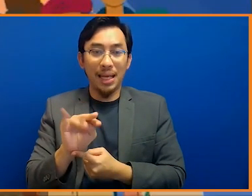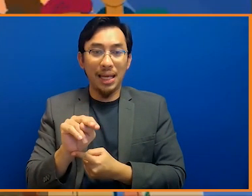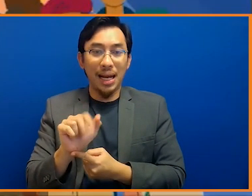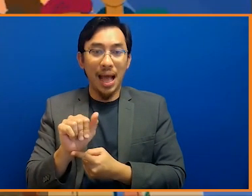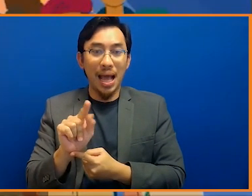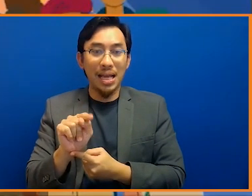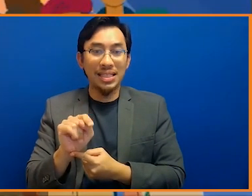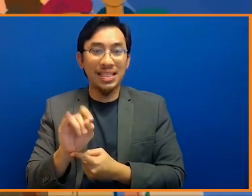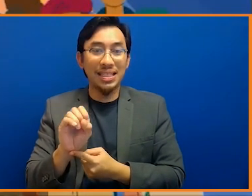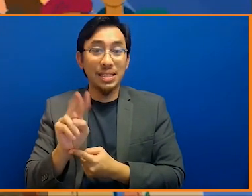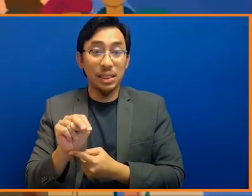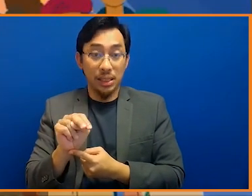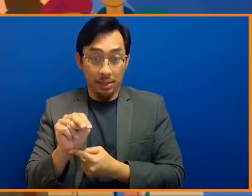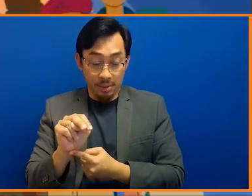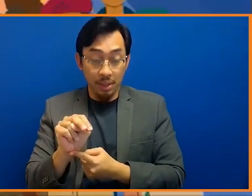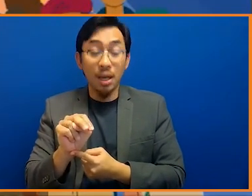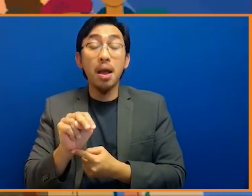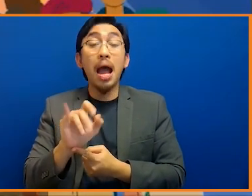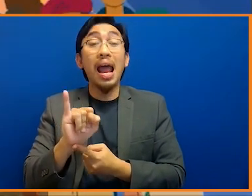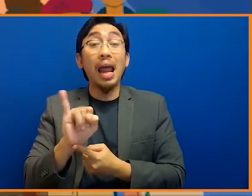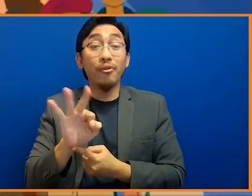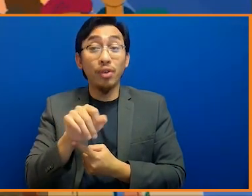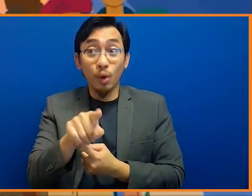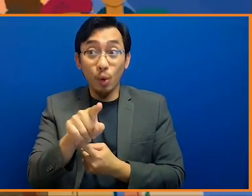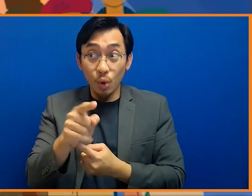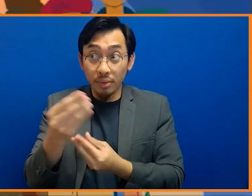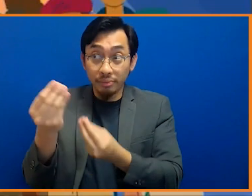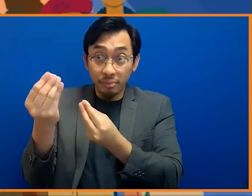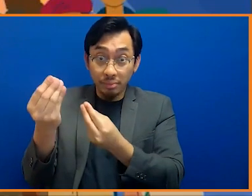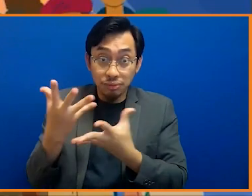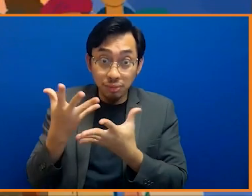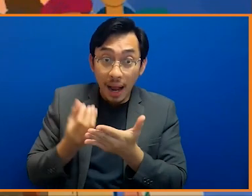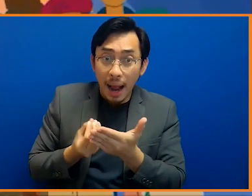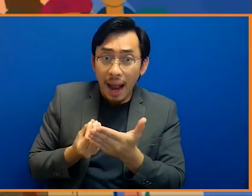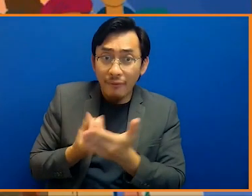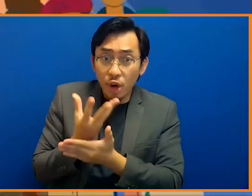Now, if you receive information, right,